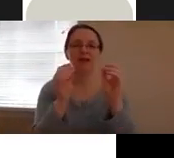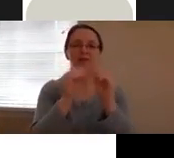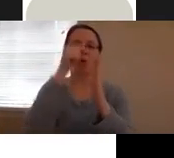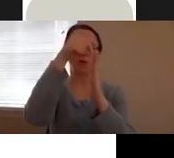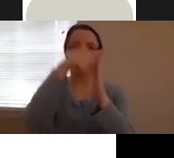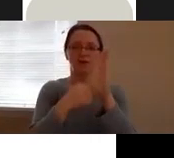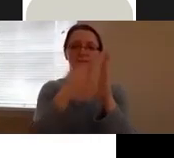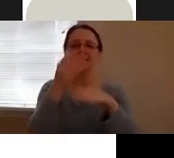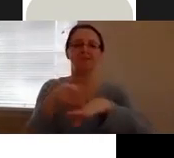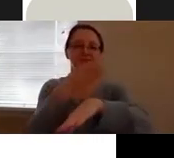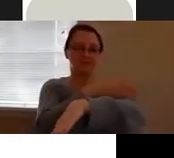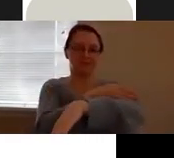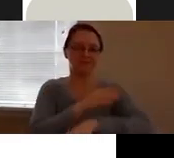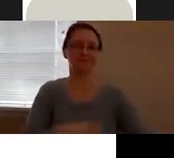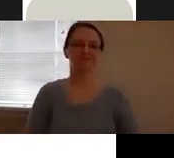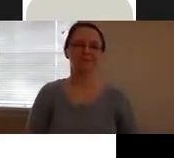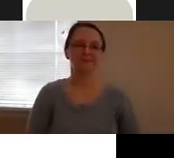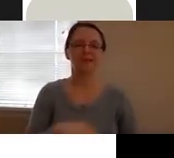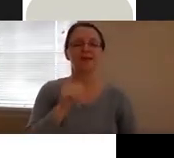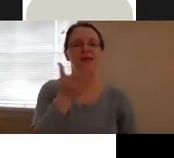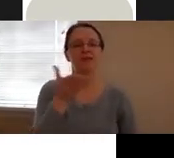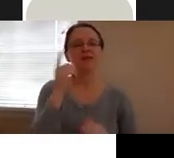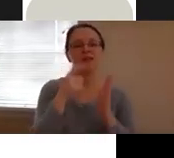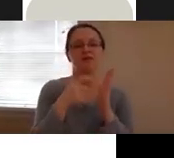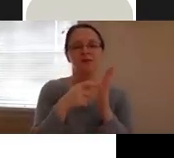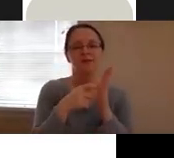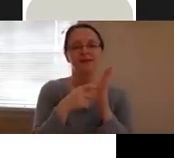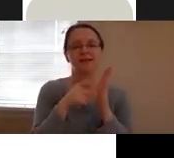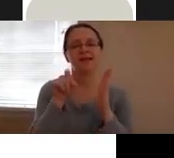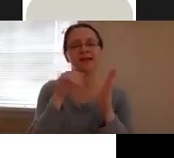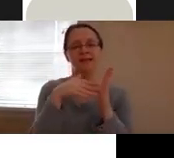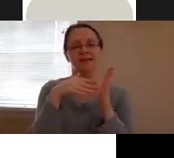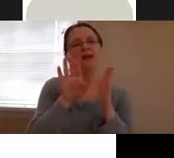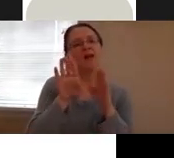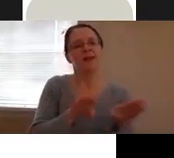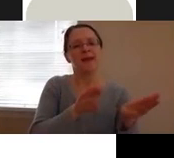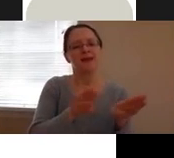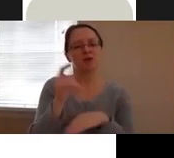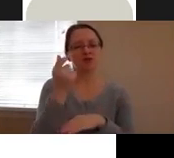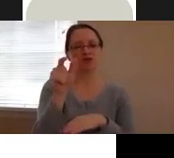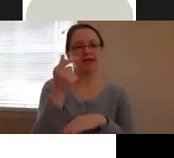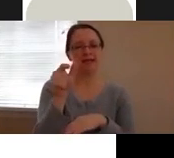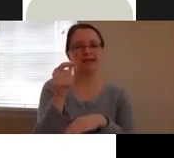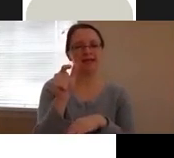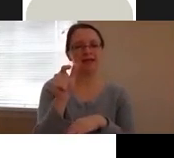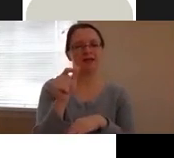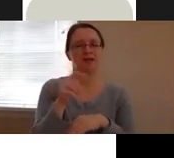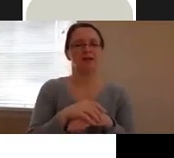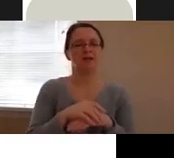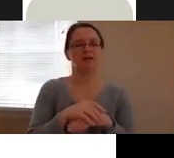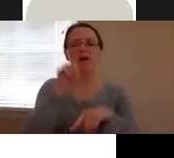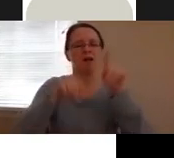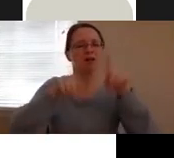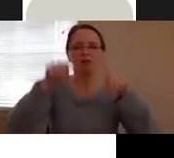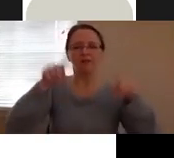better. The other thing that you see in his behavior is this green all over the place, which refers to